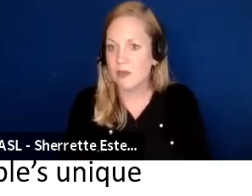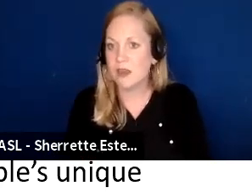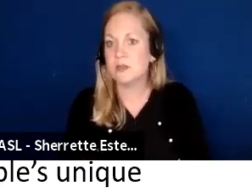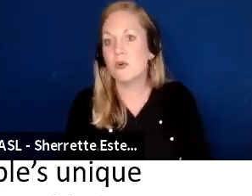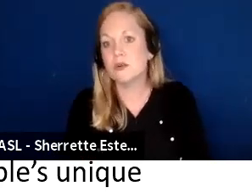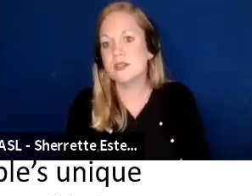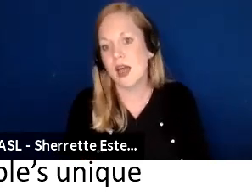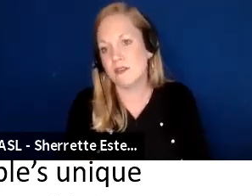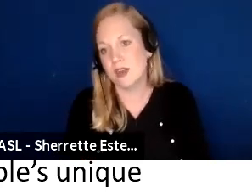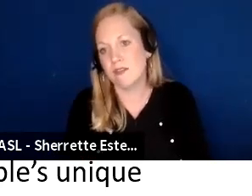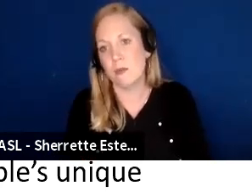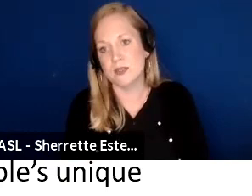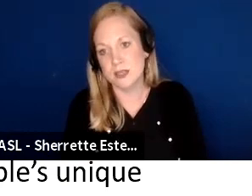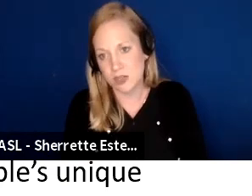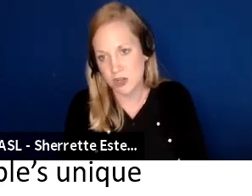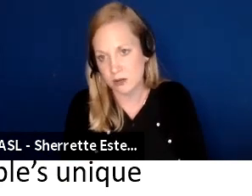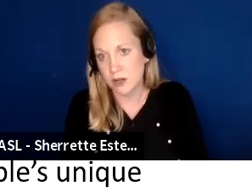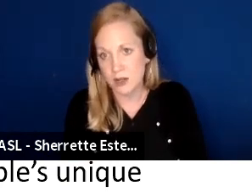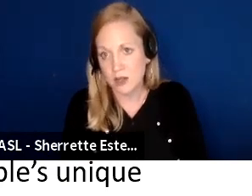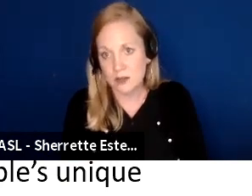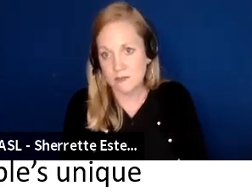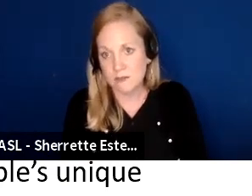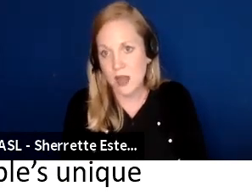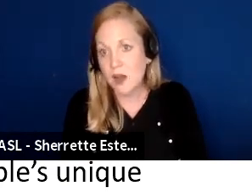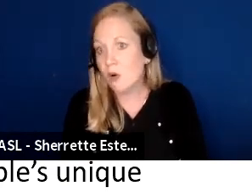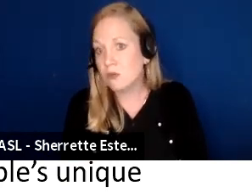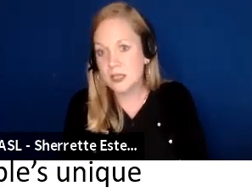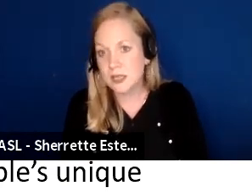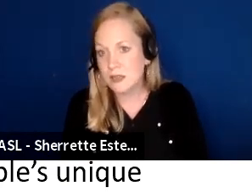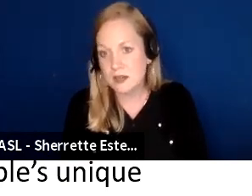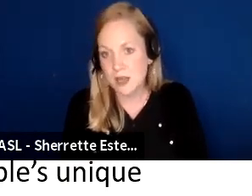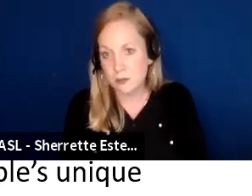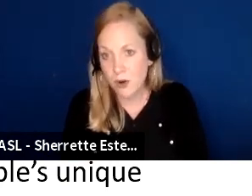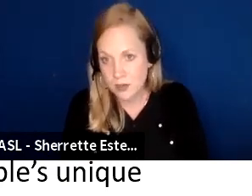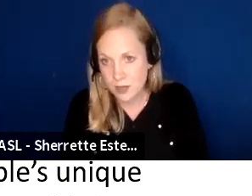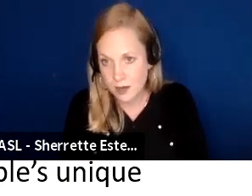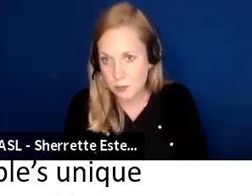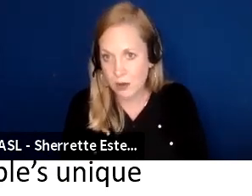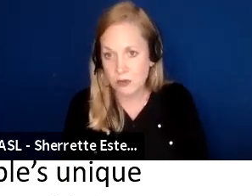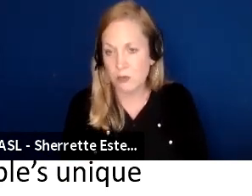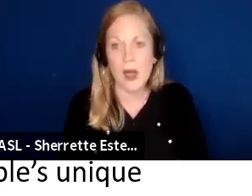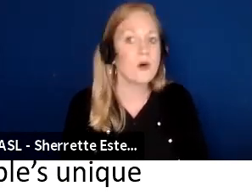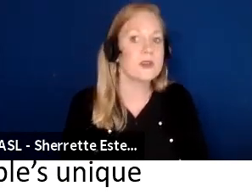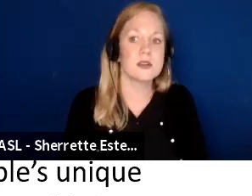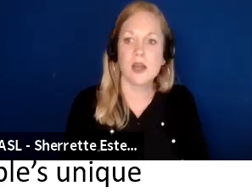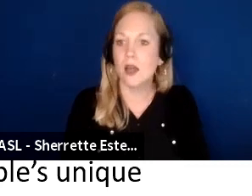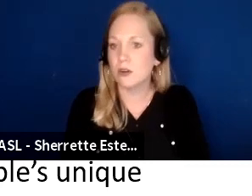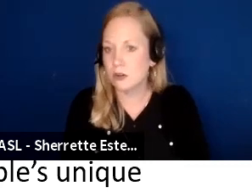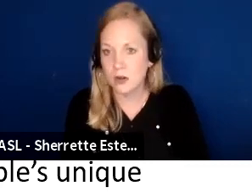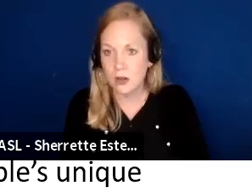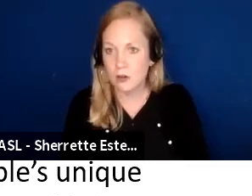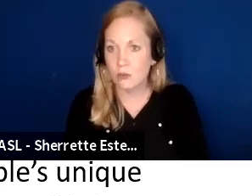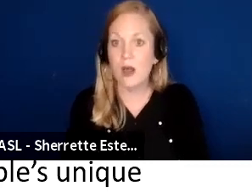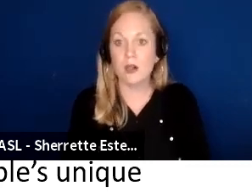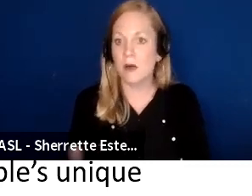time, I think it's important to have deaf representation, not only in the design process, but throughout the